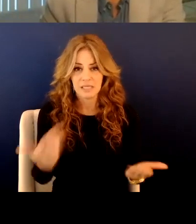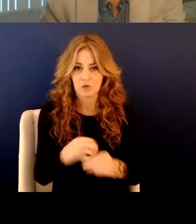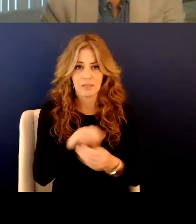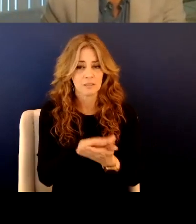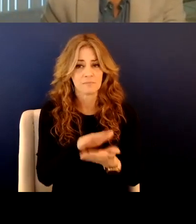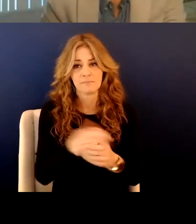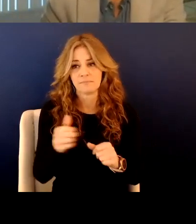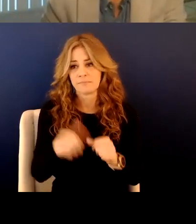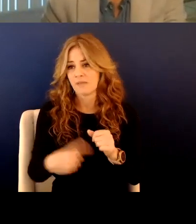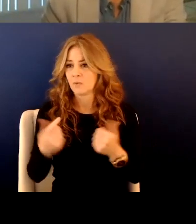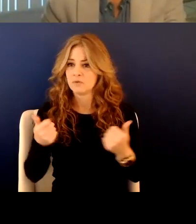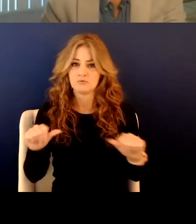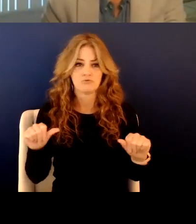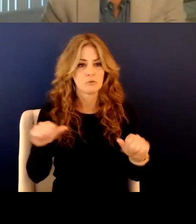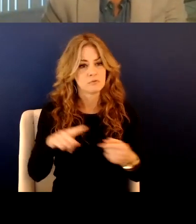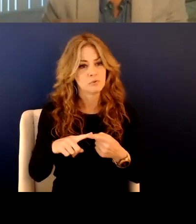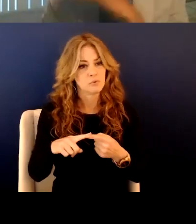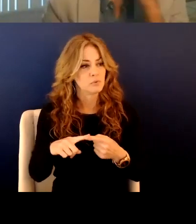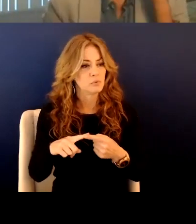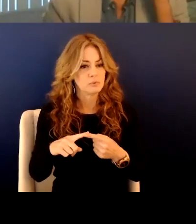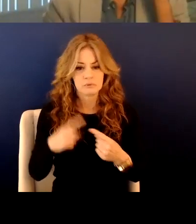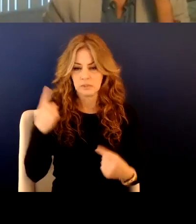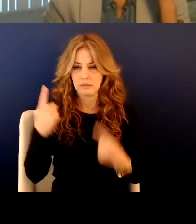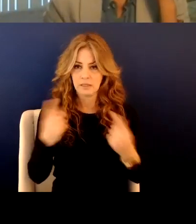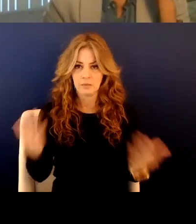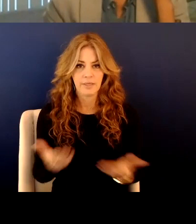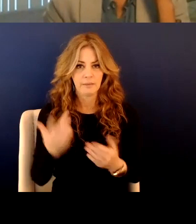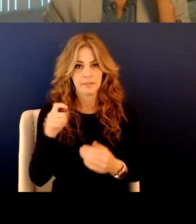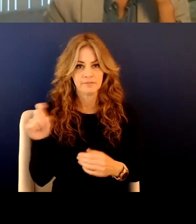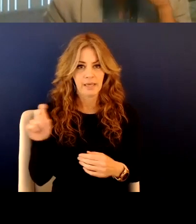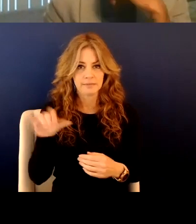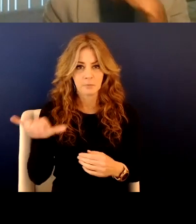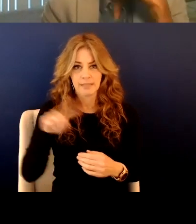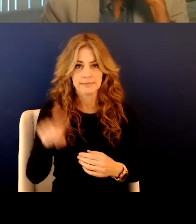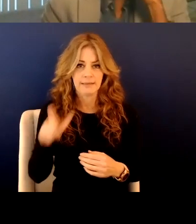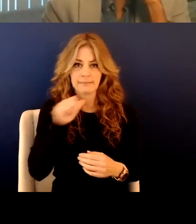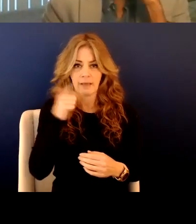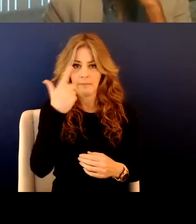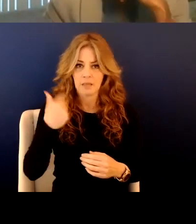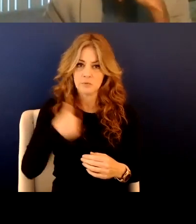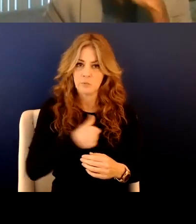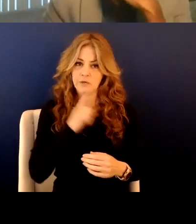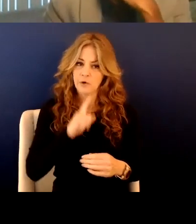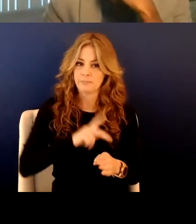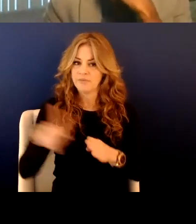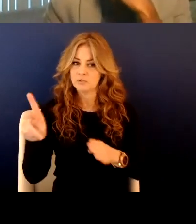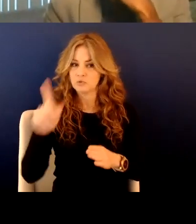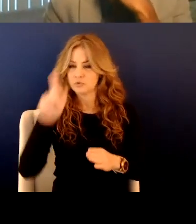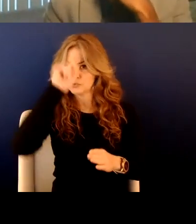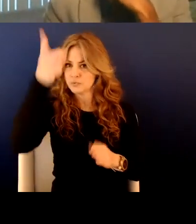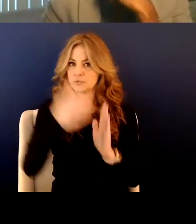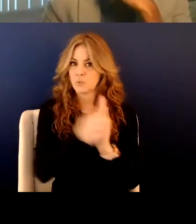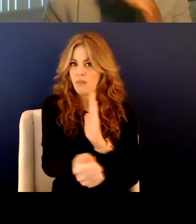is trying to think maybe we are here because of XYZ and not because we are professionals who are very, very